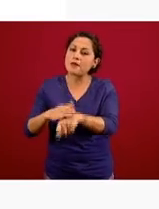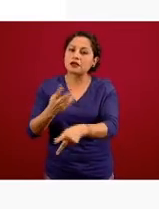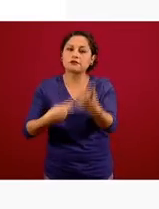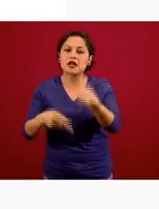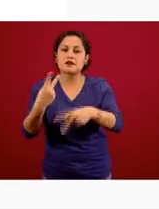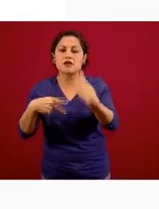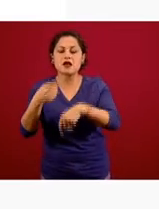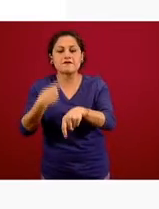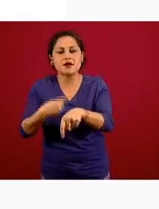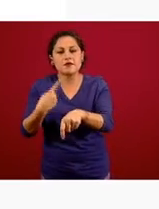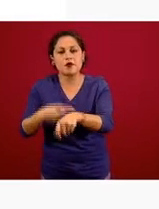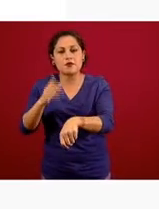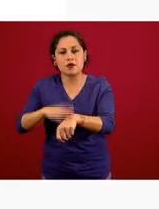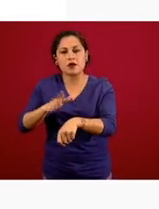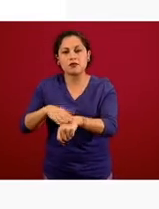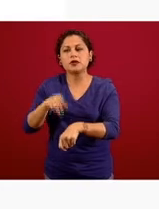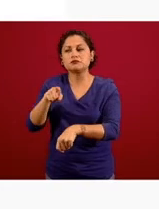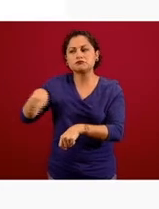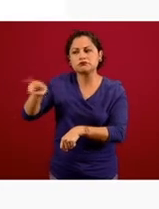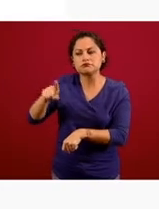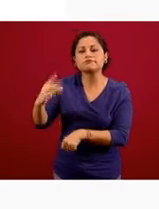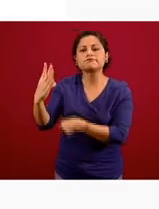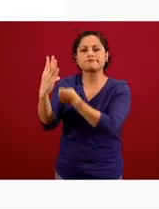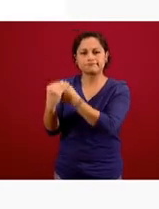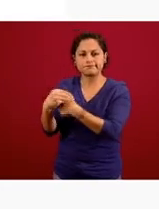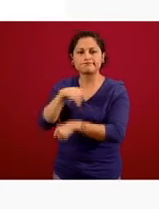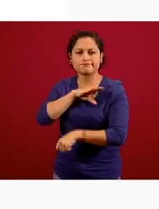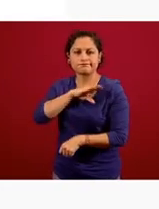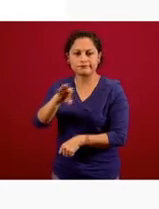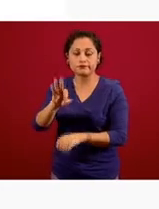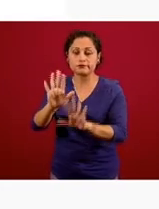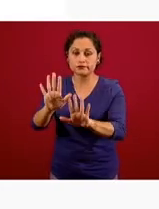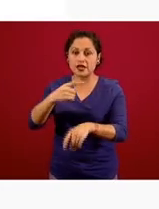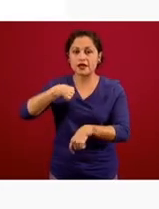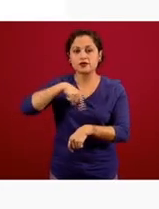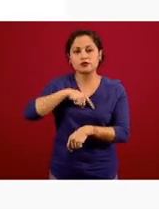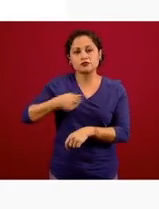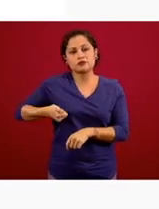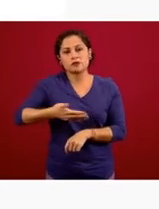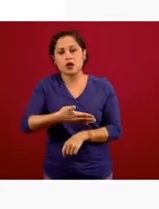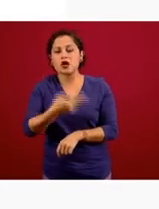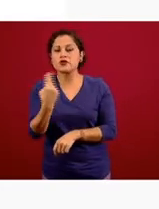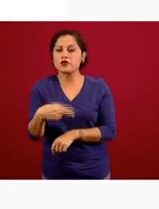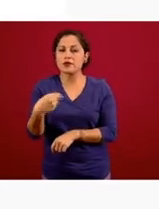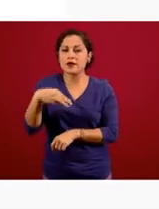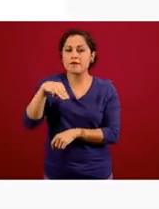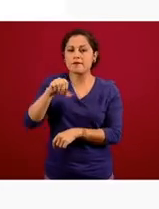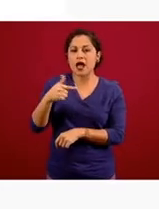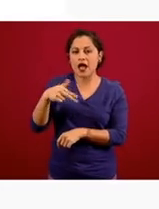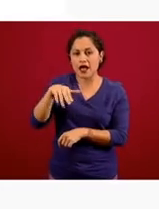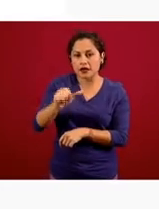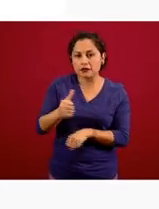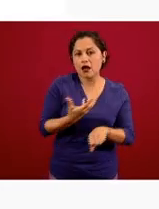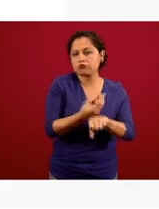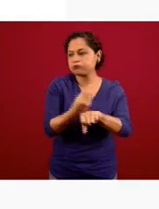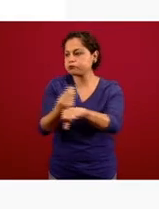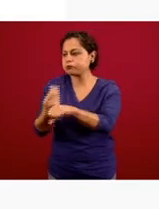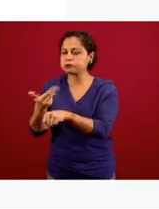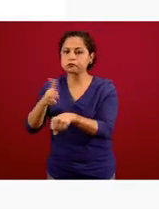upcoming weeks, and this would give us enough time to finish the process of the